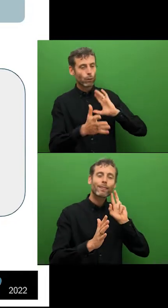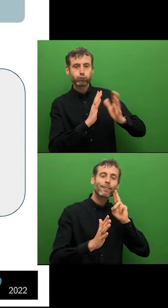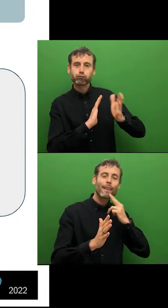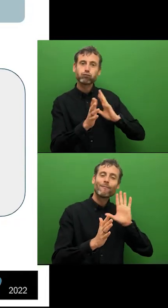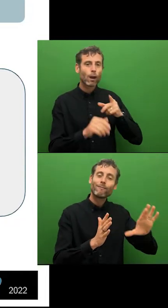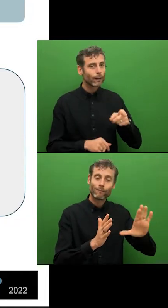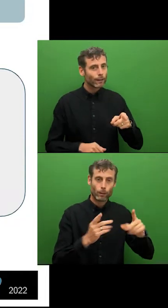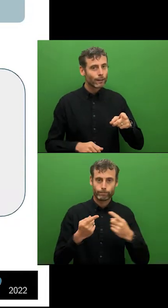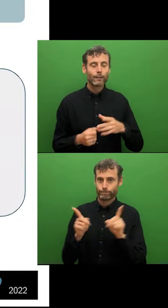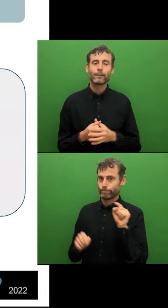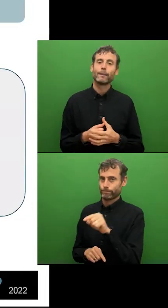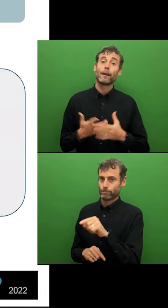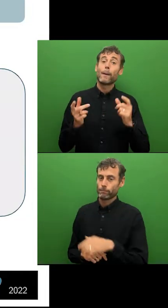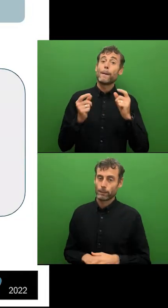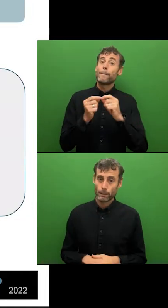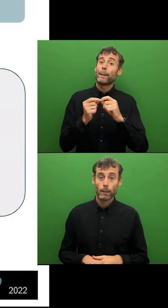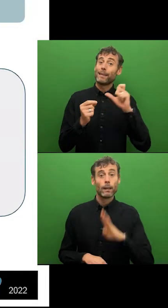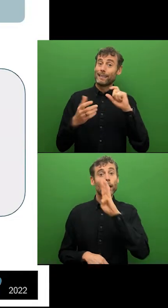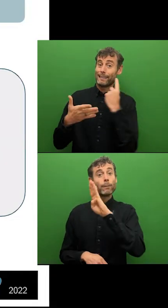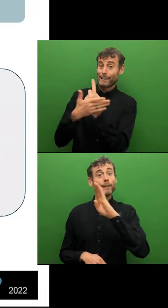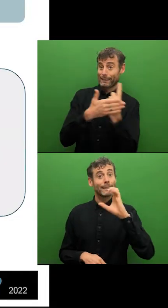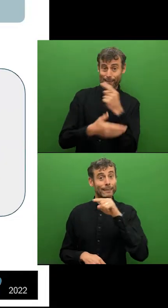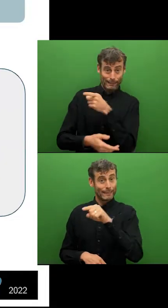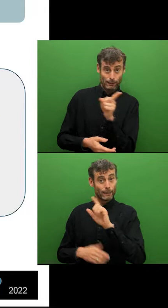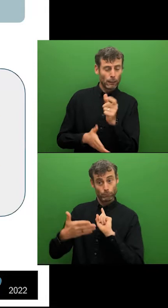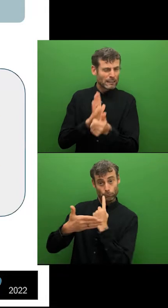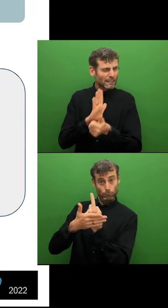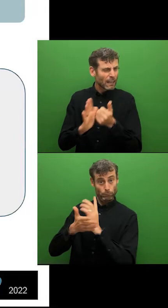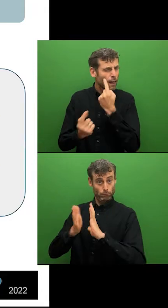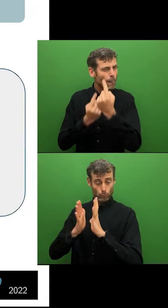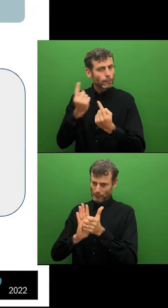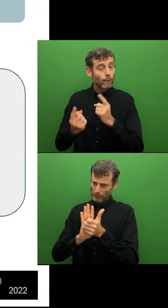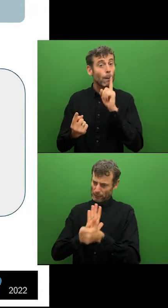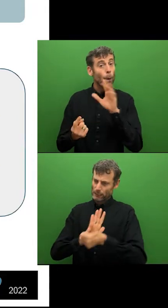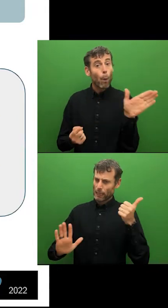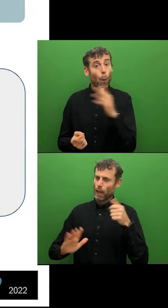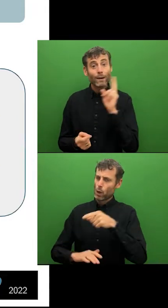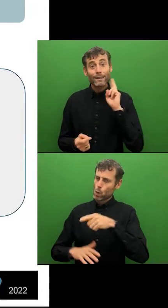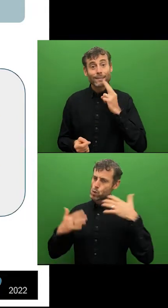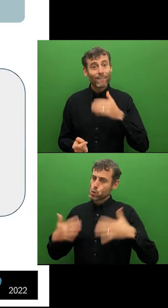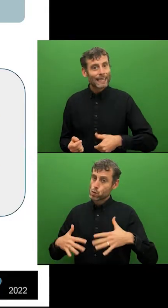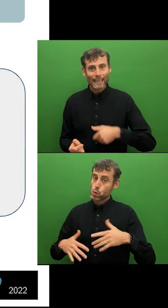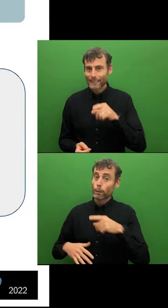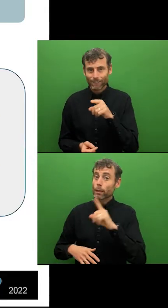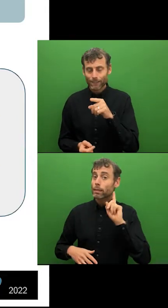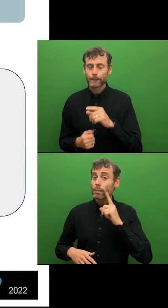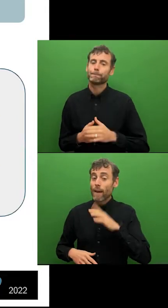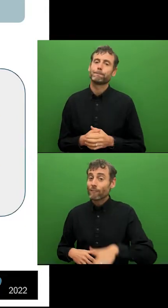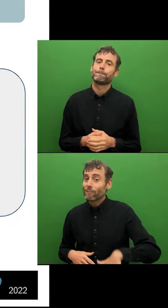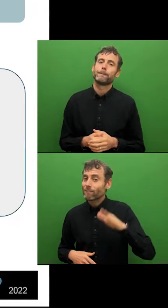usage by deaf signers. The BBC interpreters are highly skilled, but they are not all deaf native